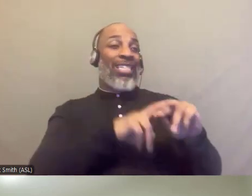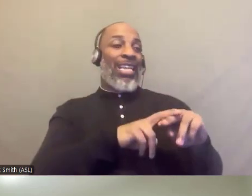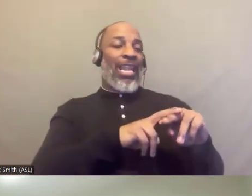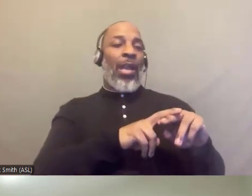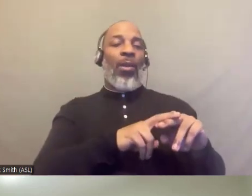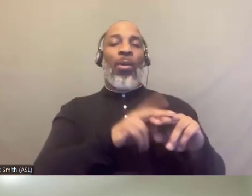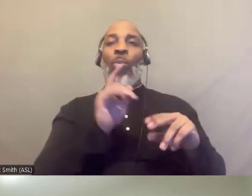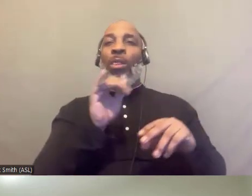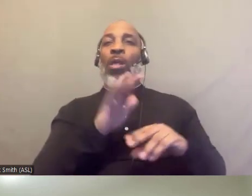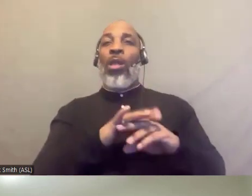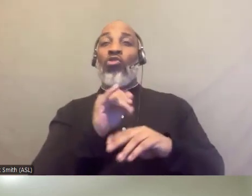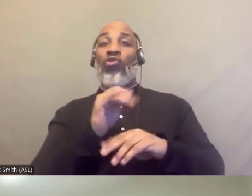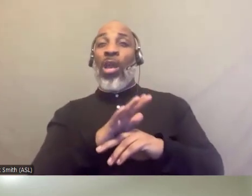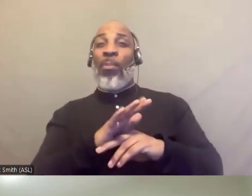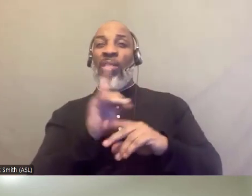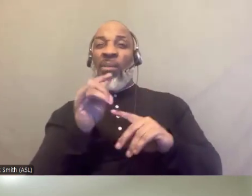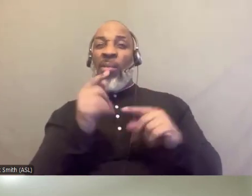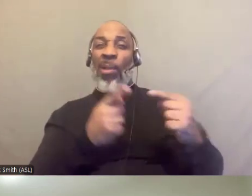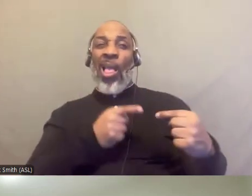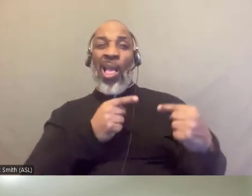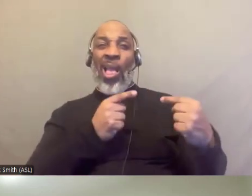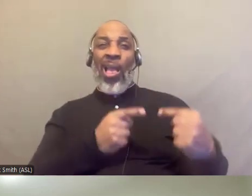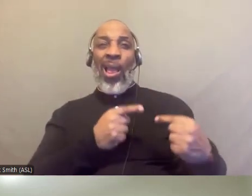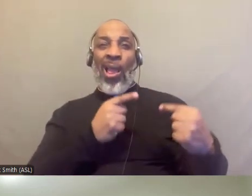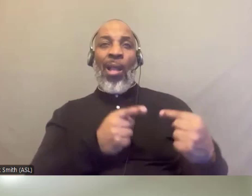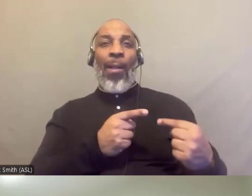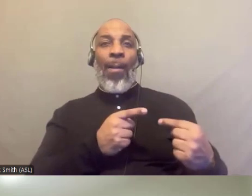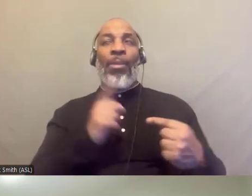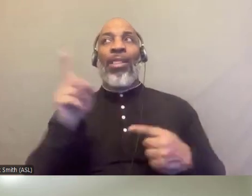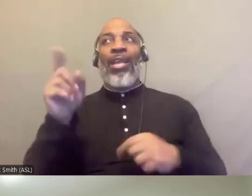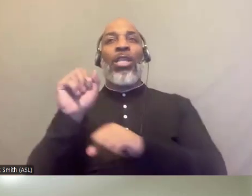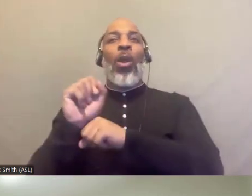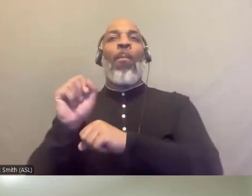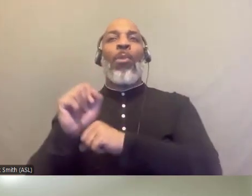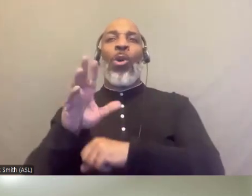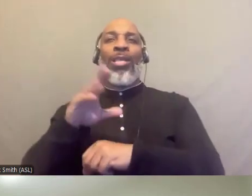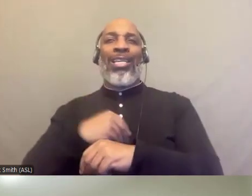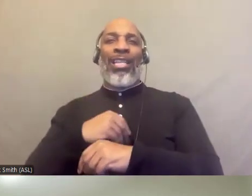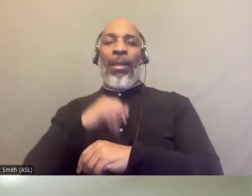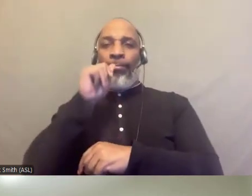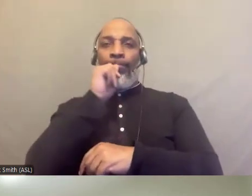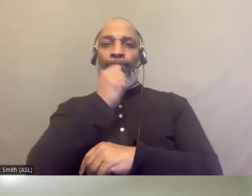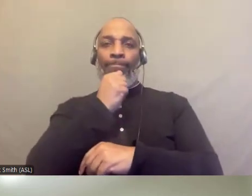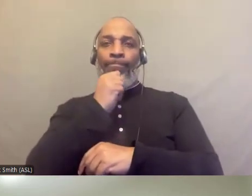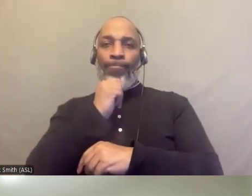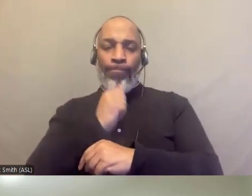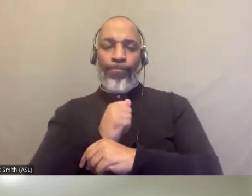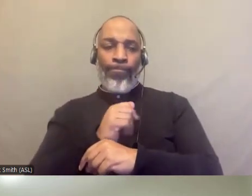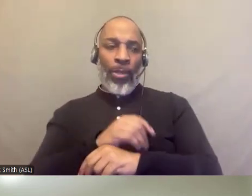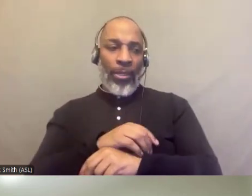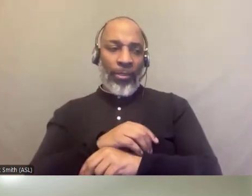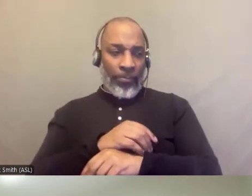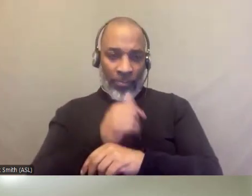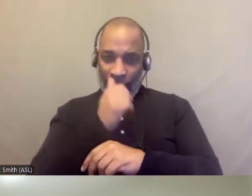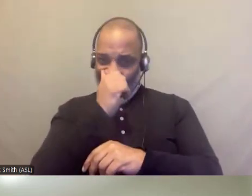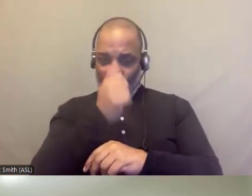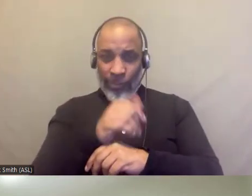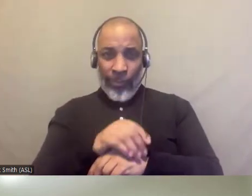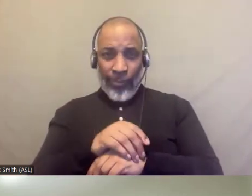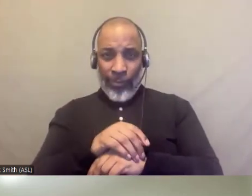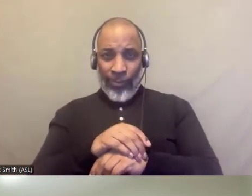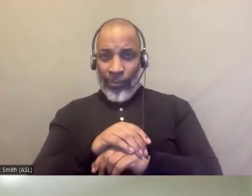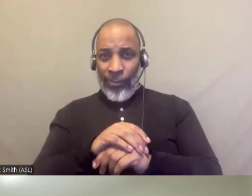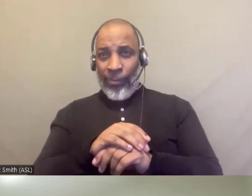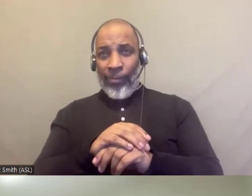So that was a little bit of a fight to get the employer to come around on that. So again, there's lots of equipment that is going to be